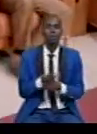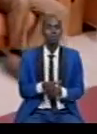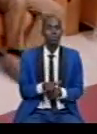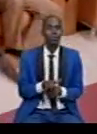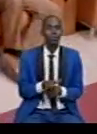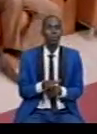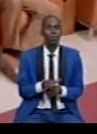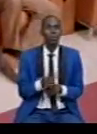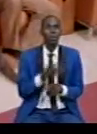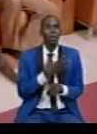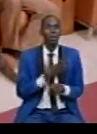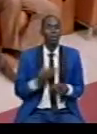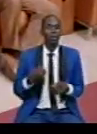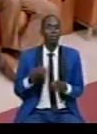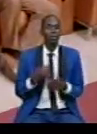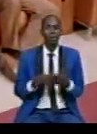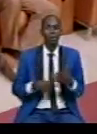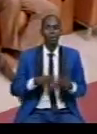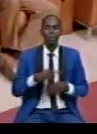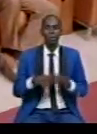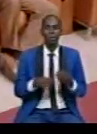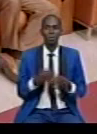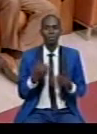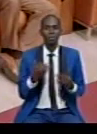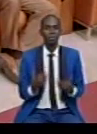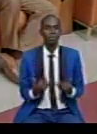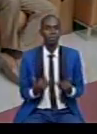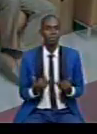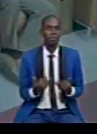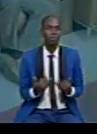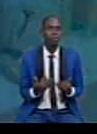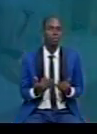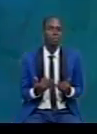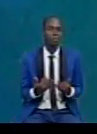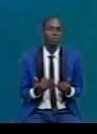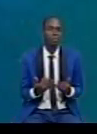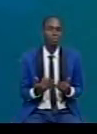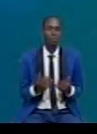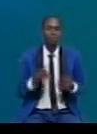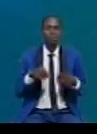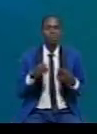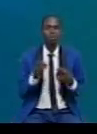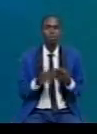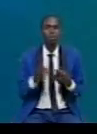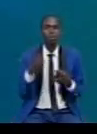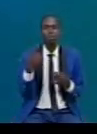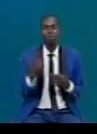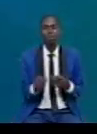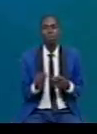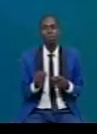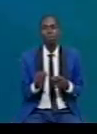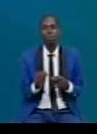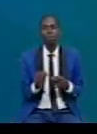And right about now, I'm going to the official page of the church on